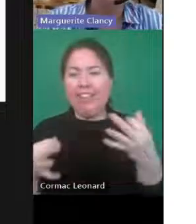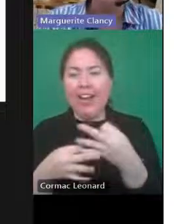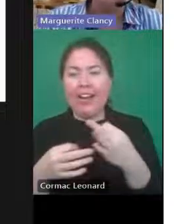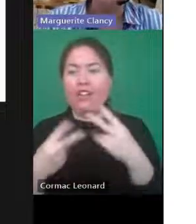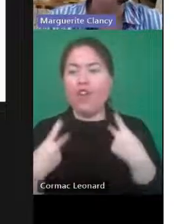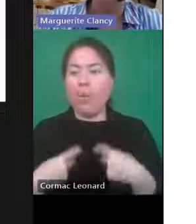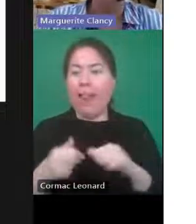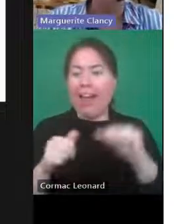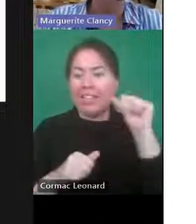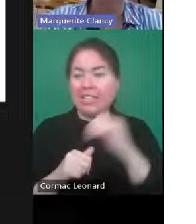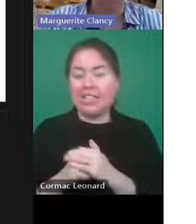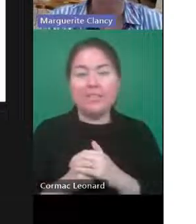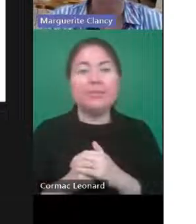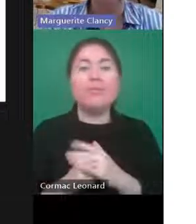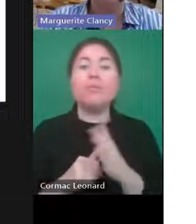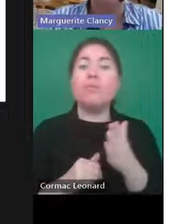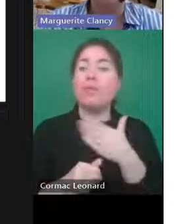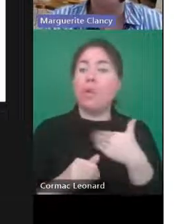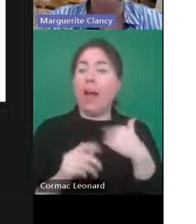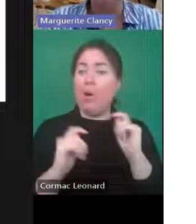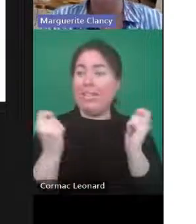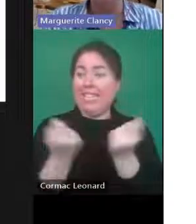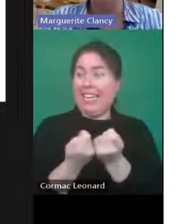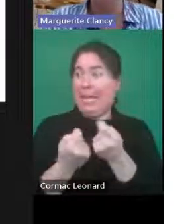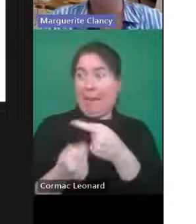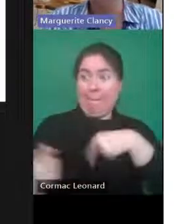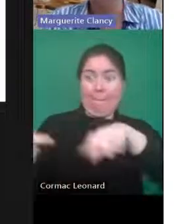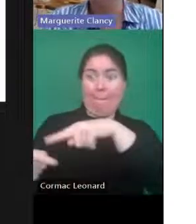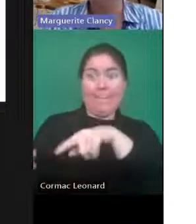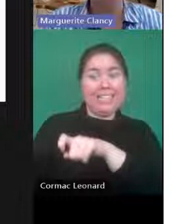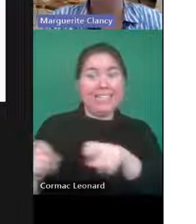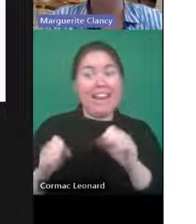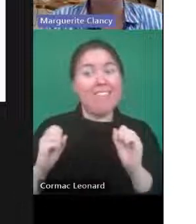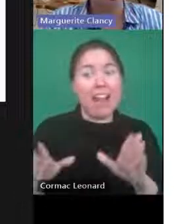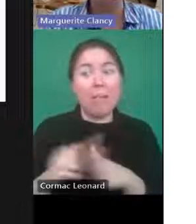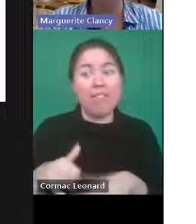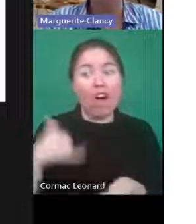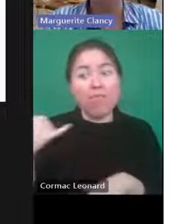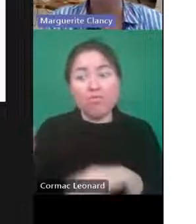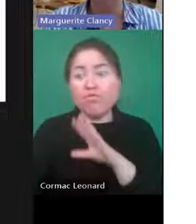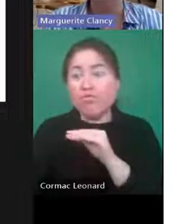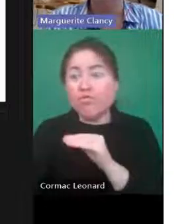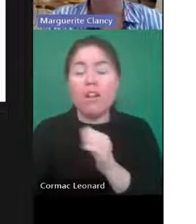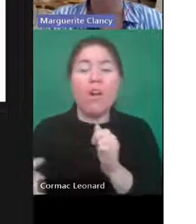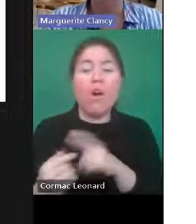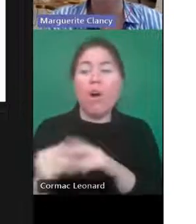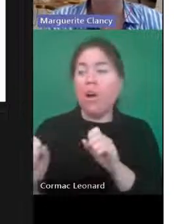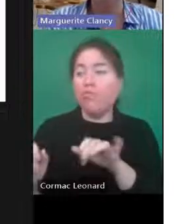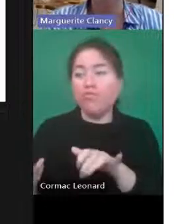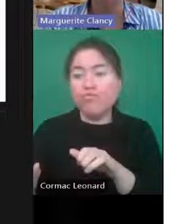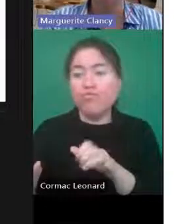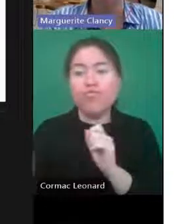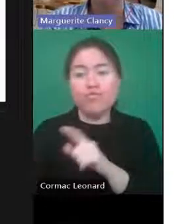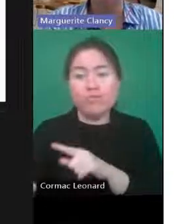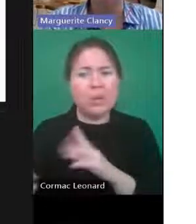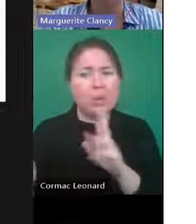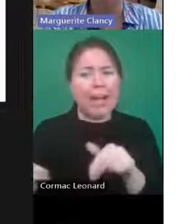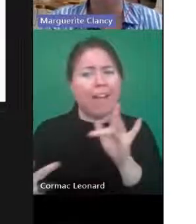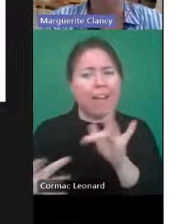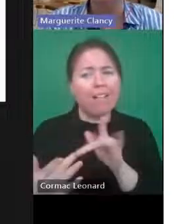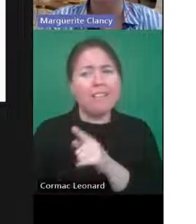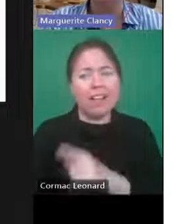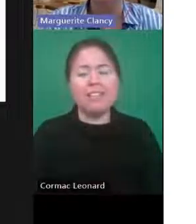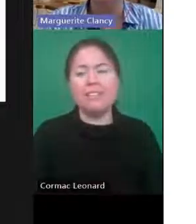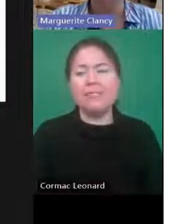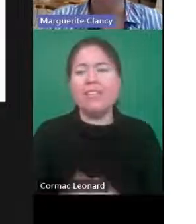teams are still available to you, and if you need to request some advice and guidance, you can contact our